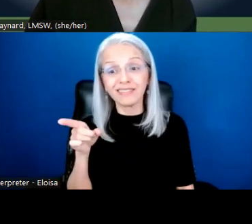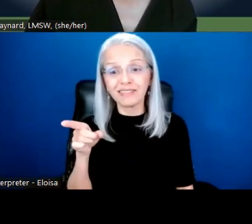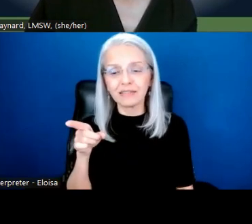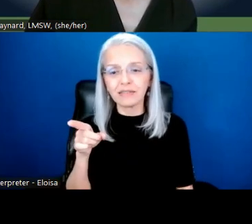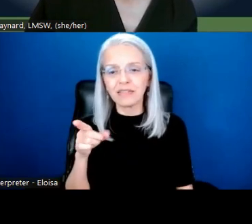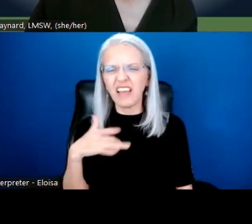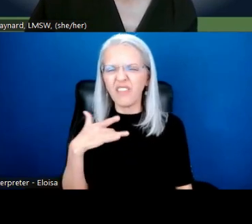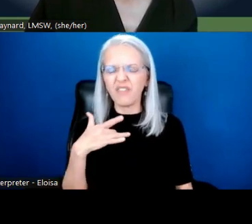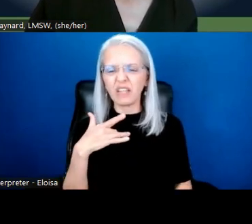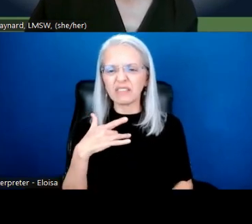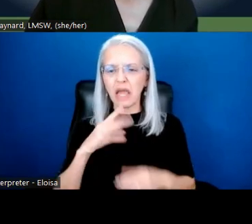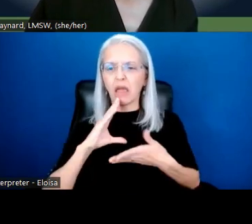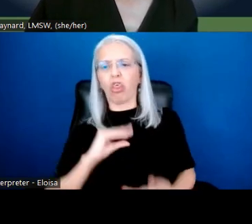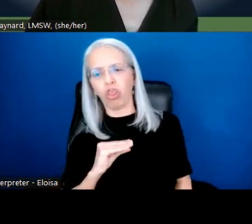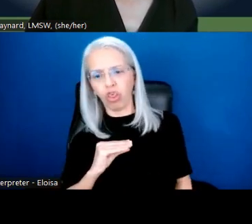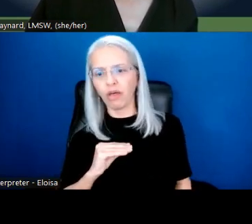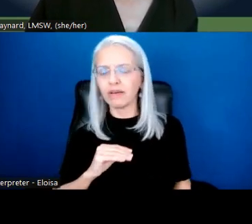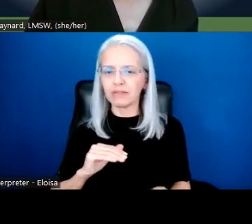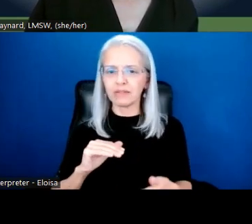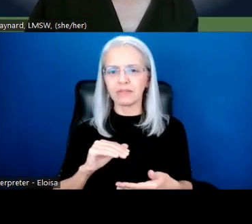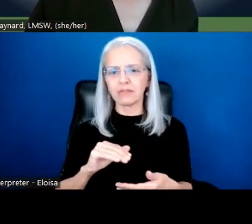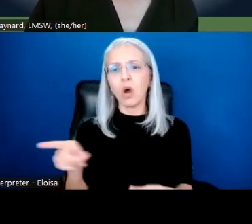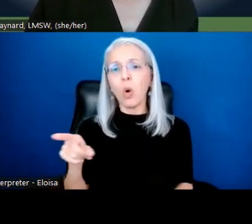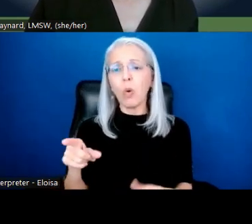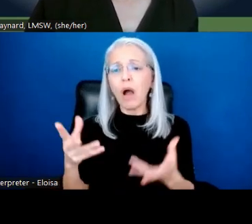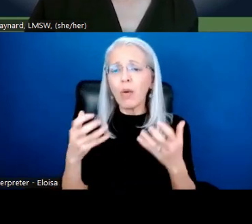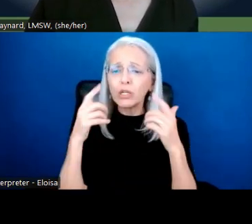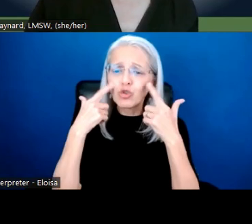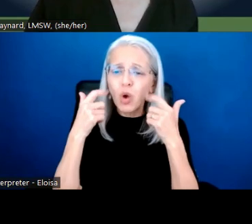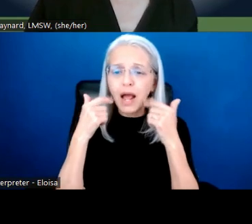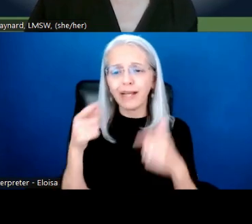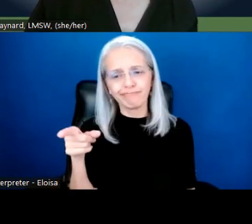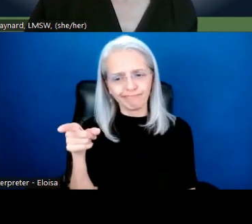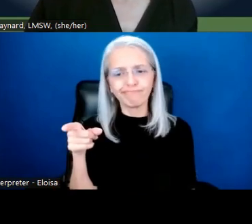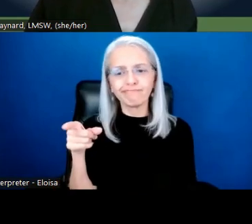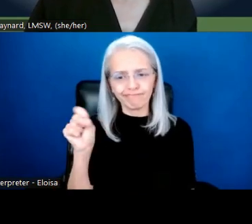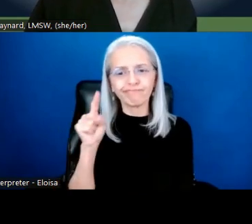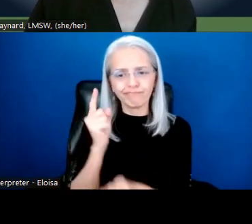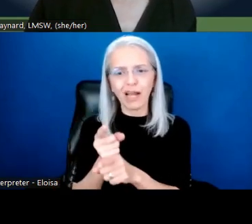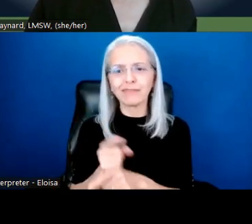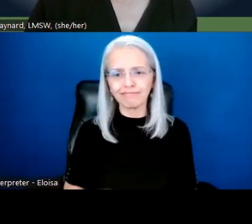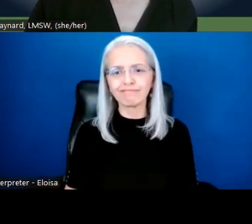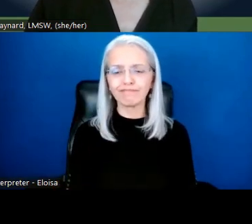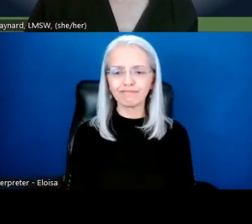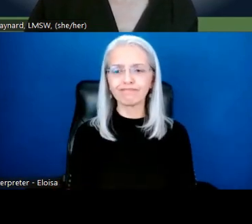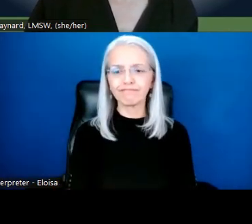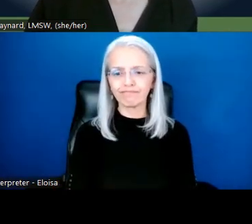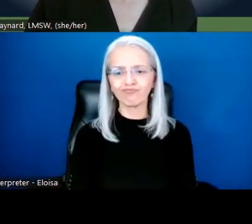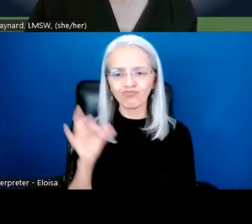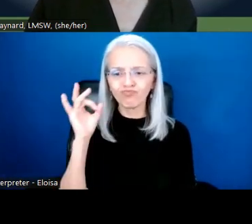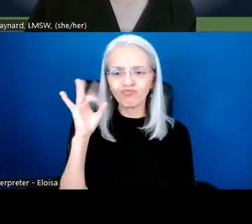Disrespected, stressed. Yeah. I want to cry. Yeah, Gayla, for sure. Yeah. Horrible and